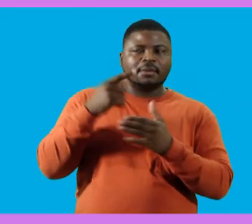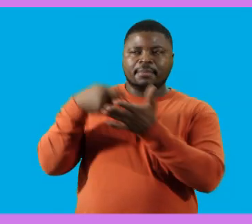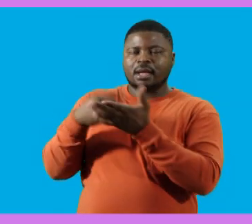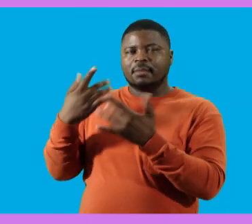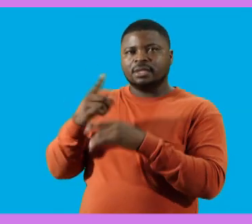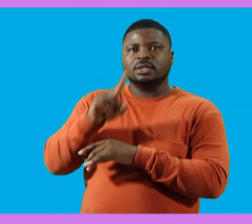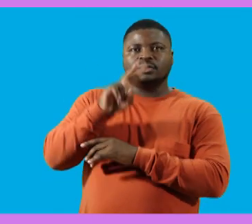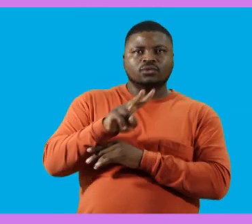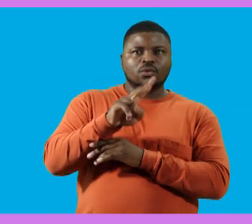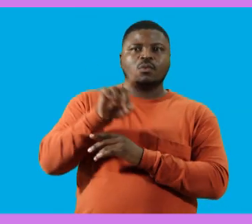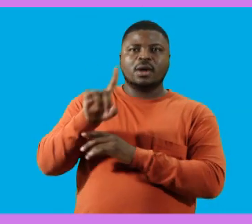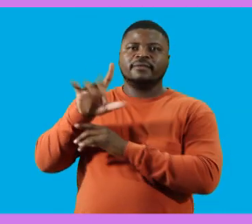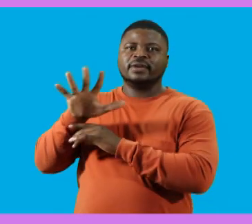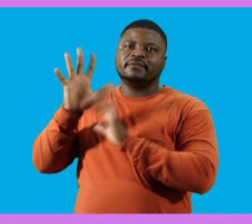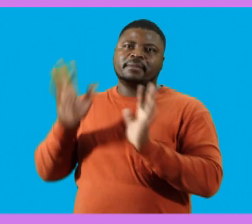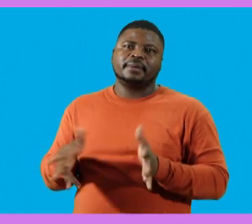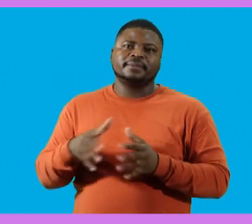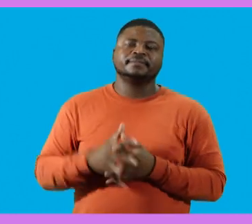215 Rand.